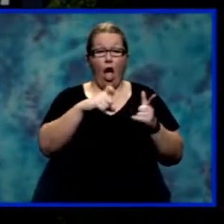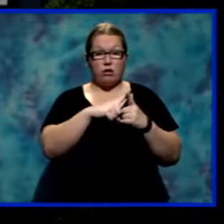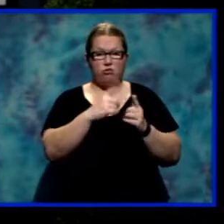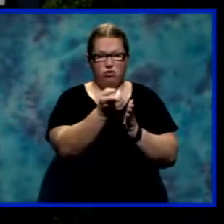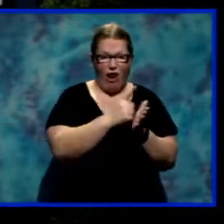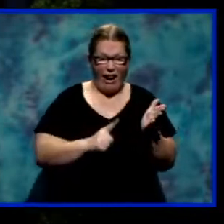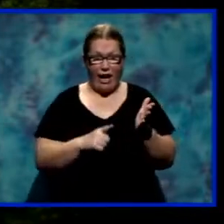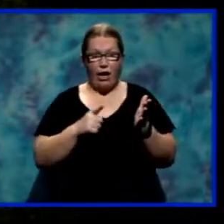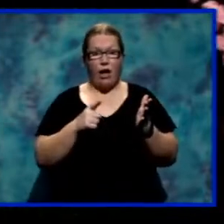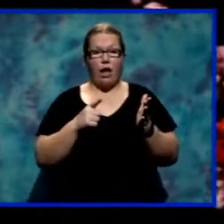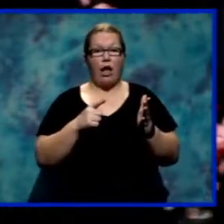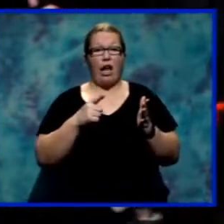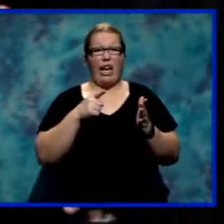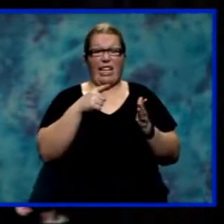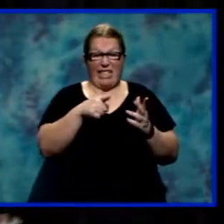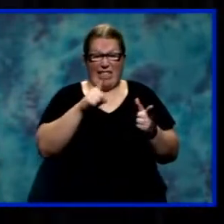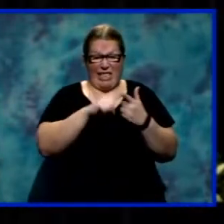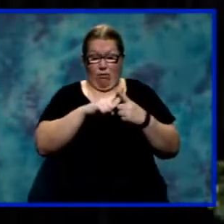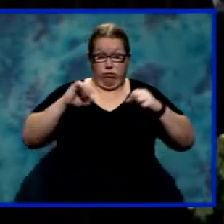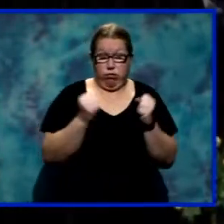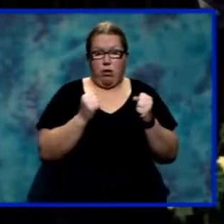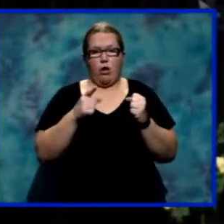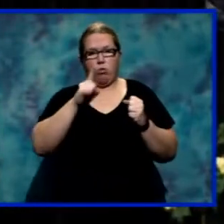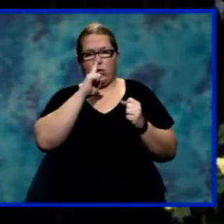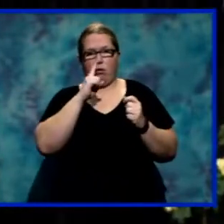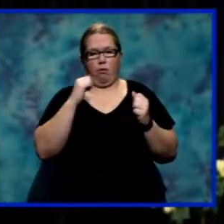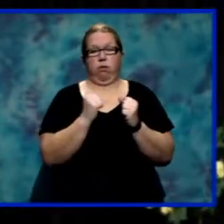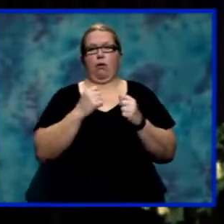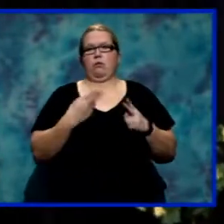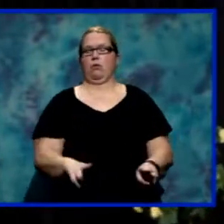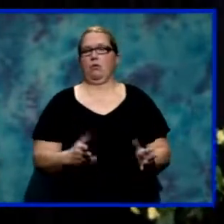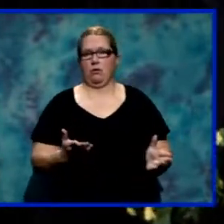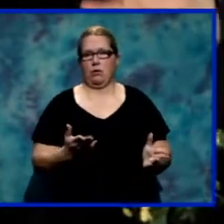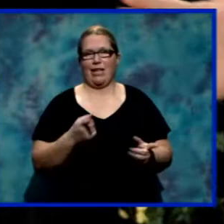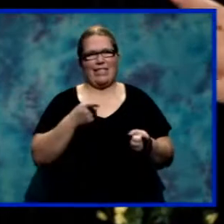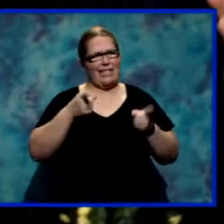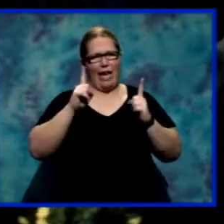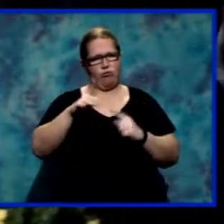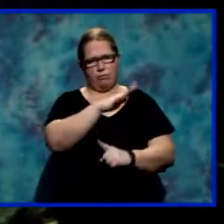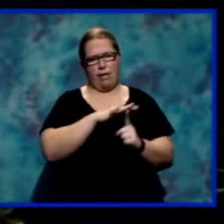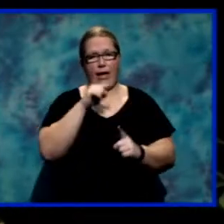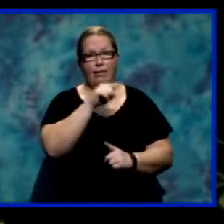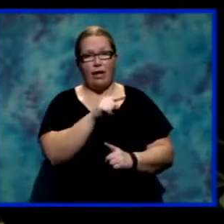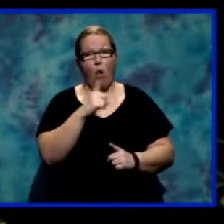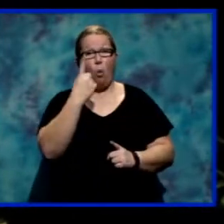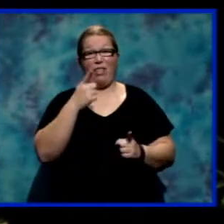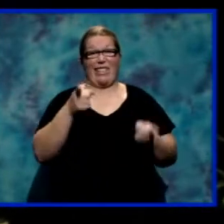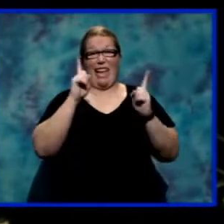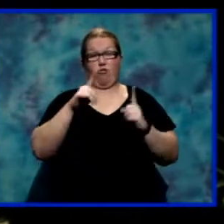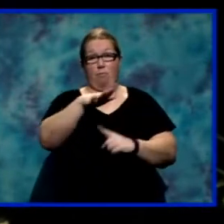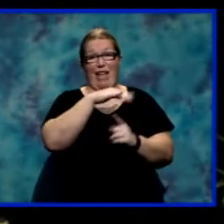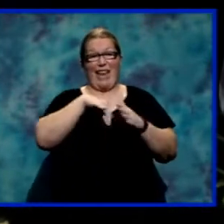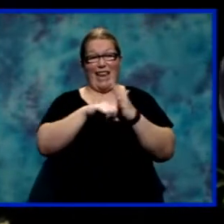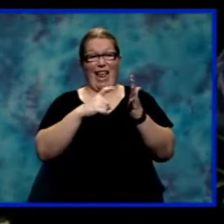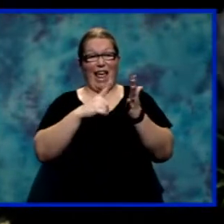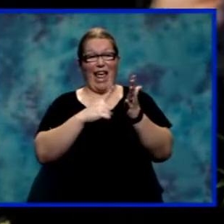it's still so cold that you freeze to death in moments. And it's a dangerous place. And one of the most dangerous places in